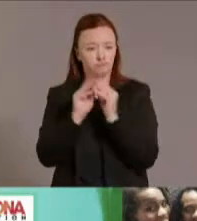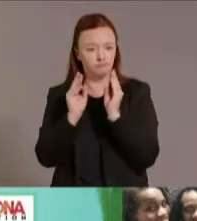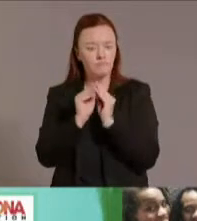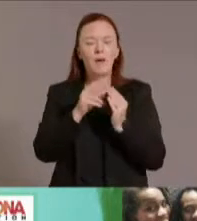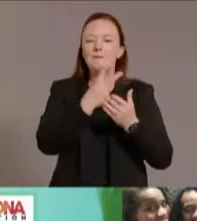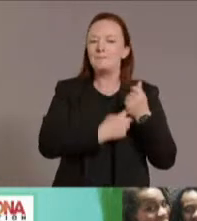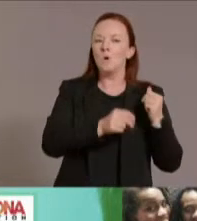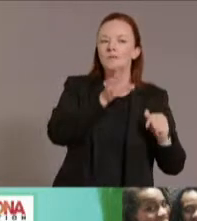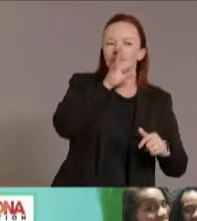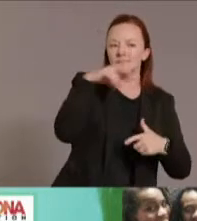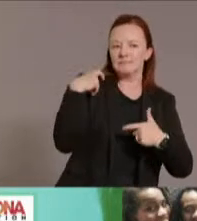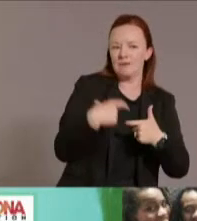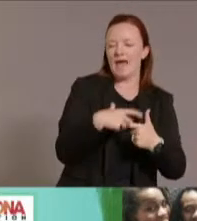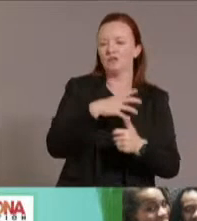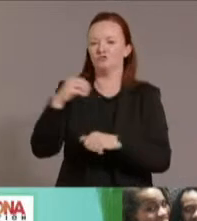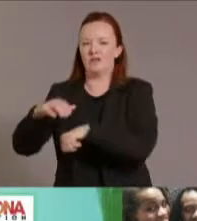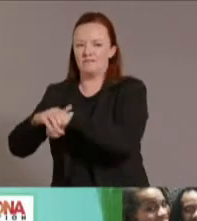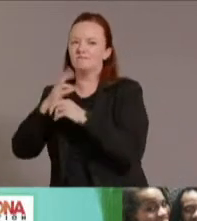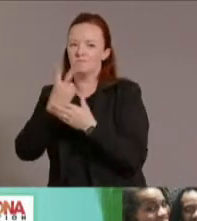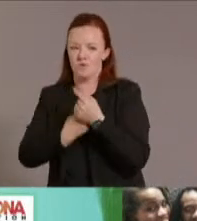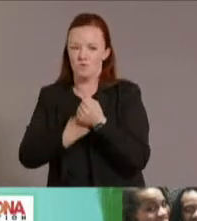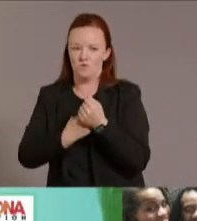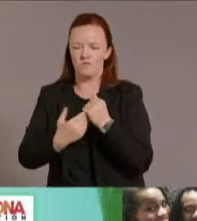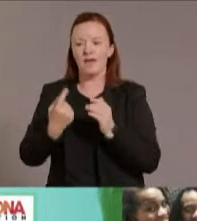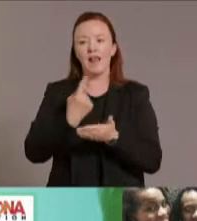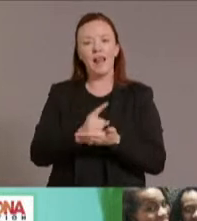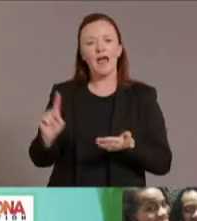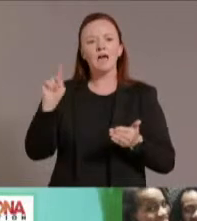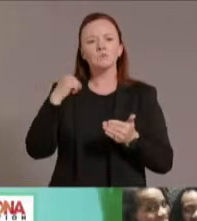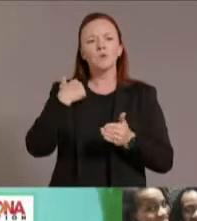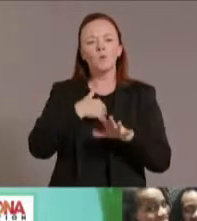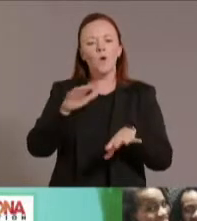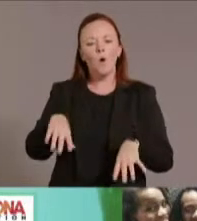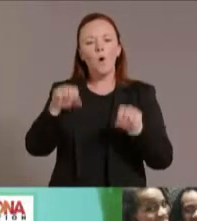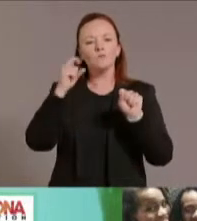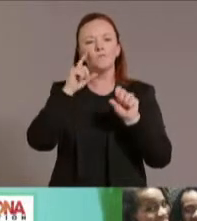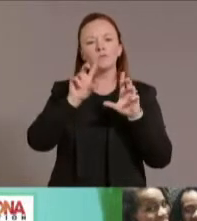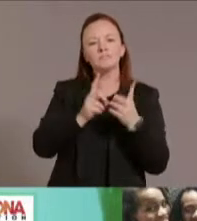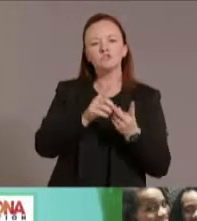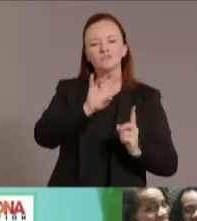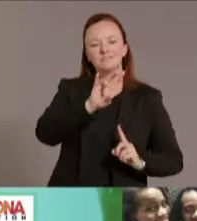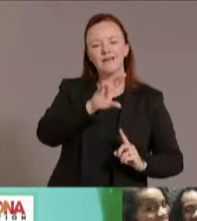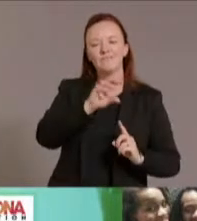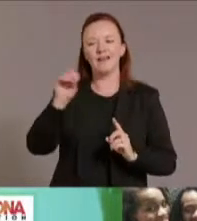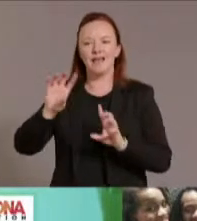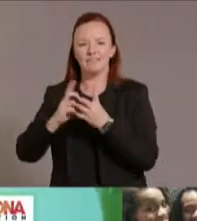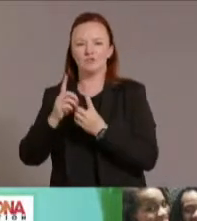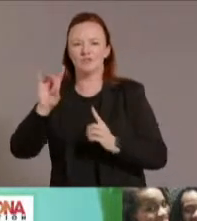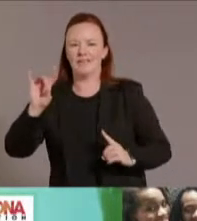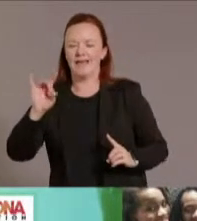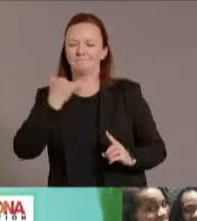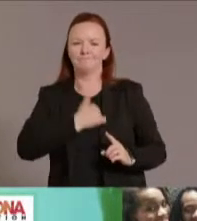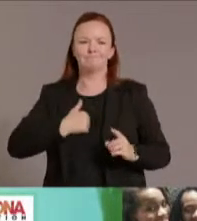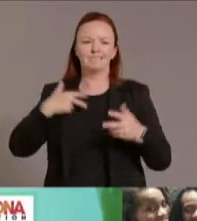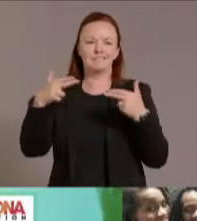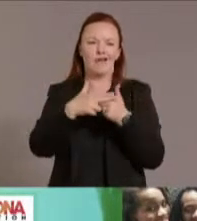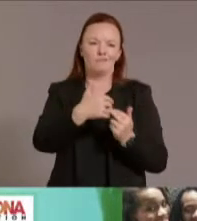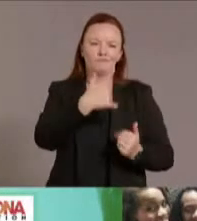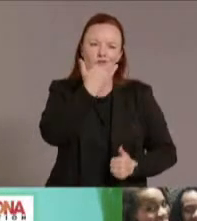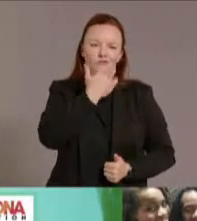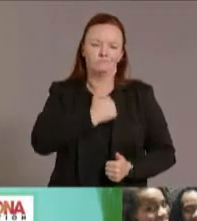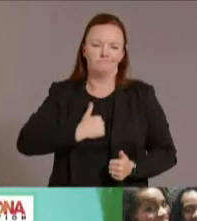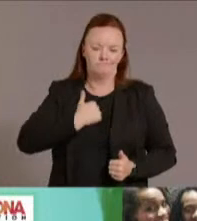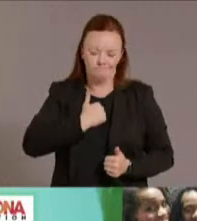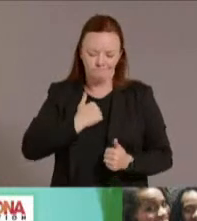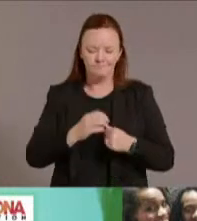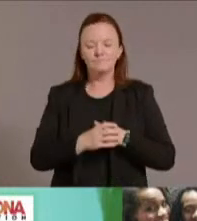Last week we held one for Districts 7 and 8, and I apologize that didn't get updated on the presentation. And